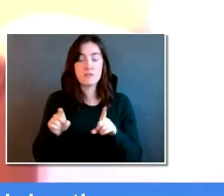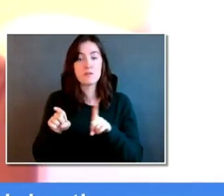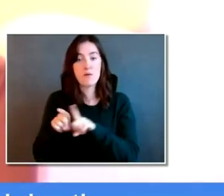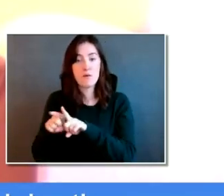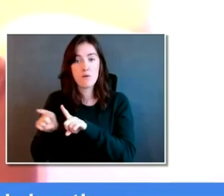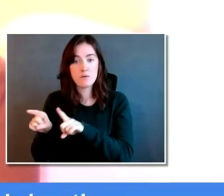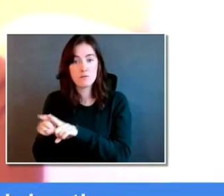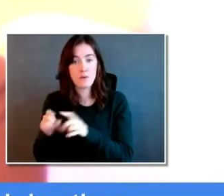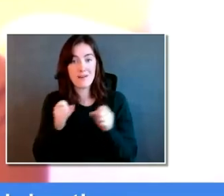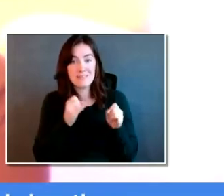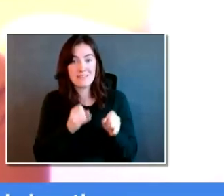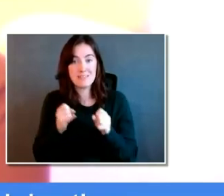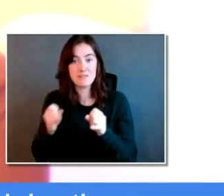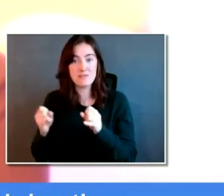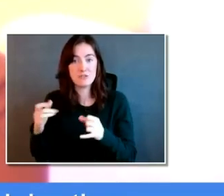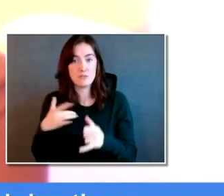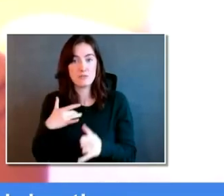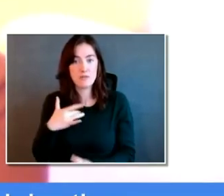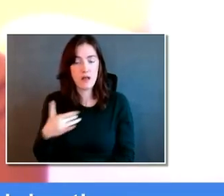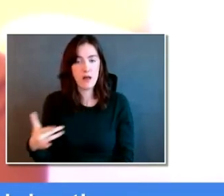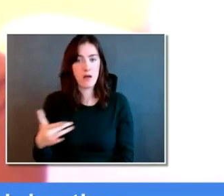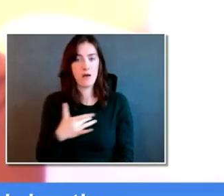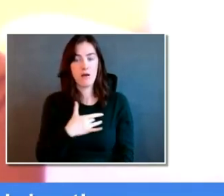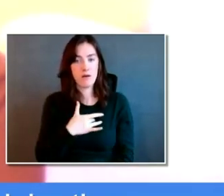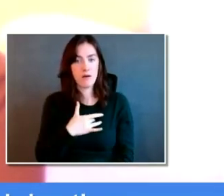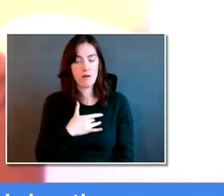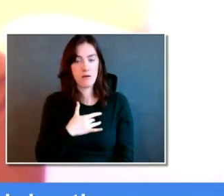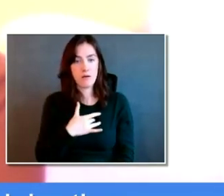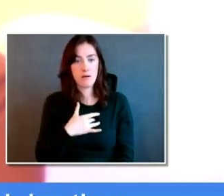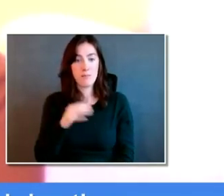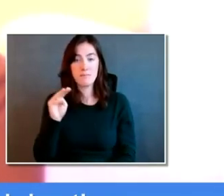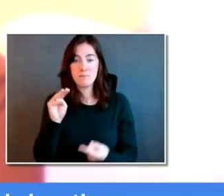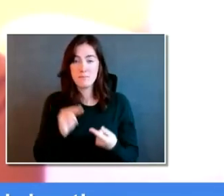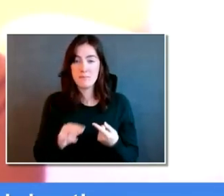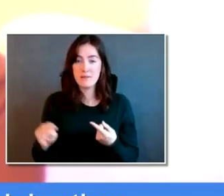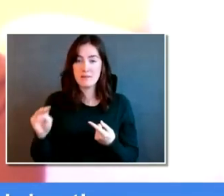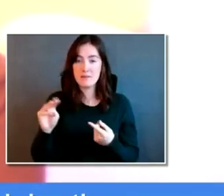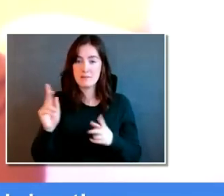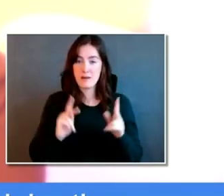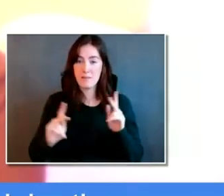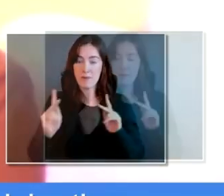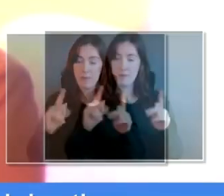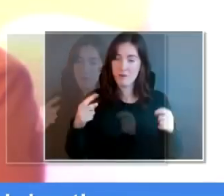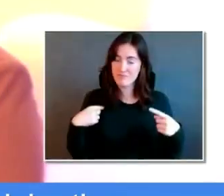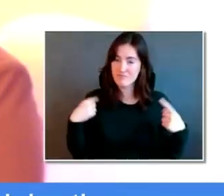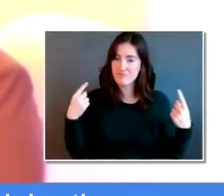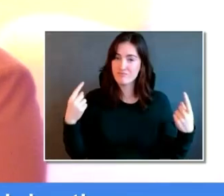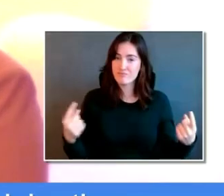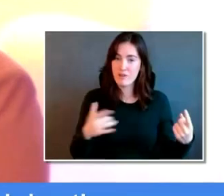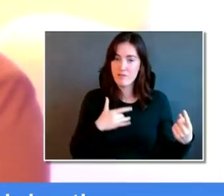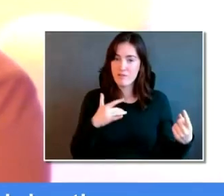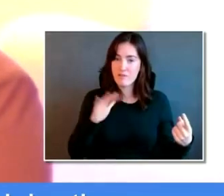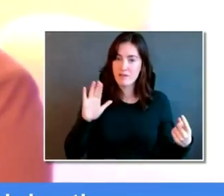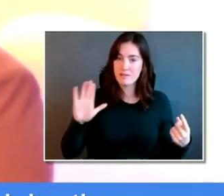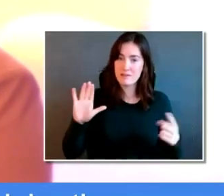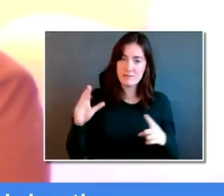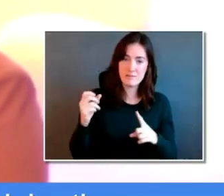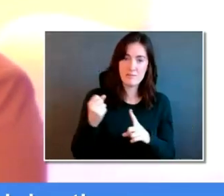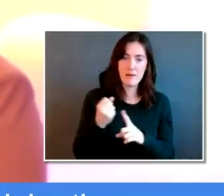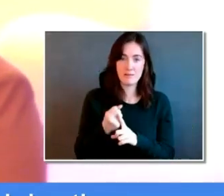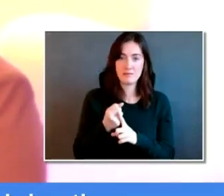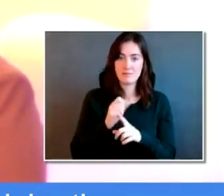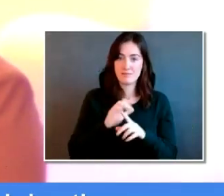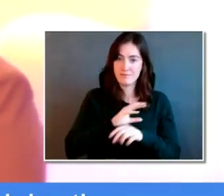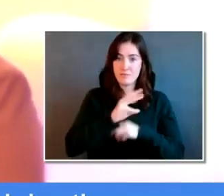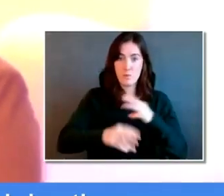many millions and millions of us since his time here with us leading across the world, in fact.